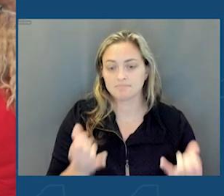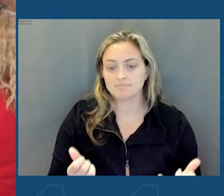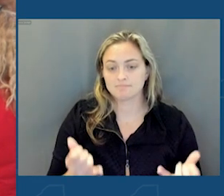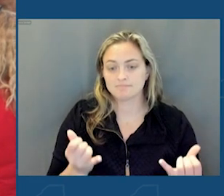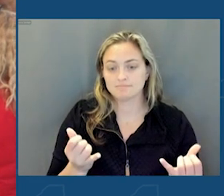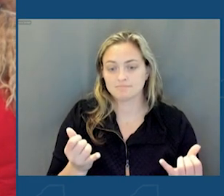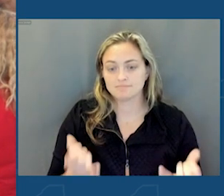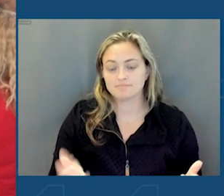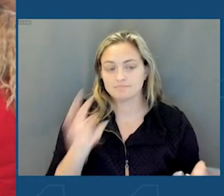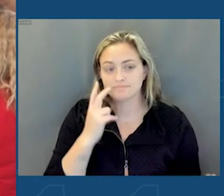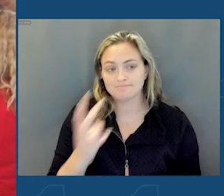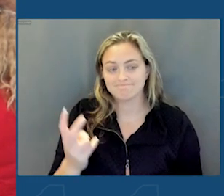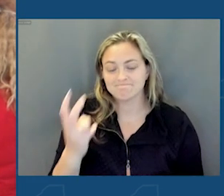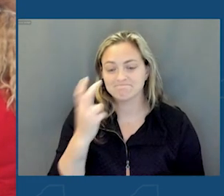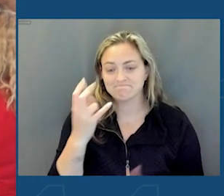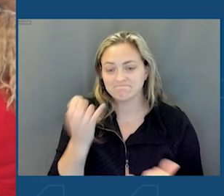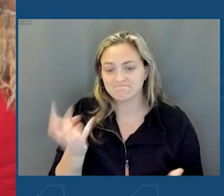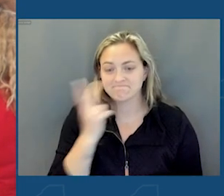now I